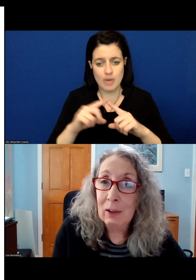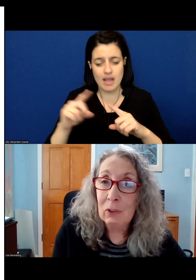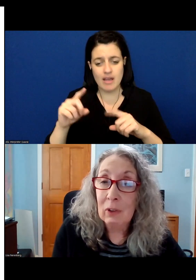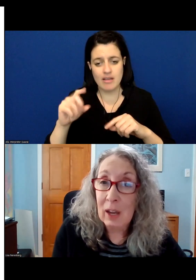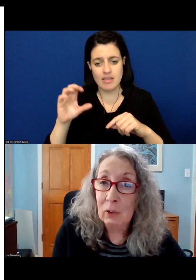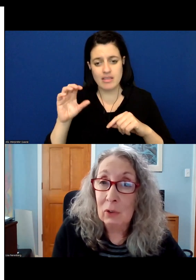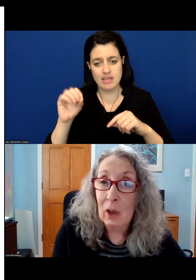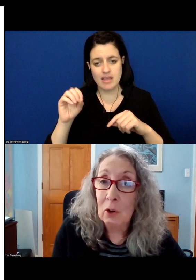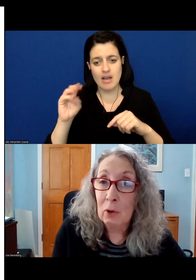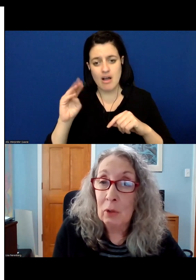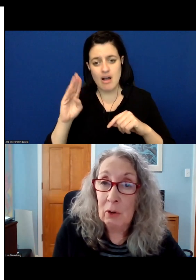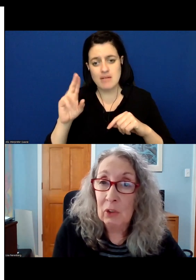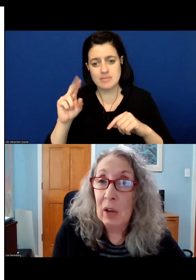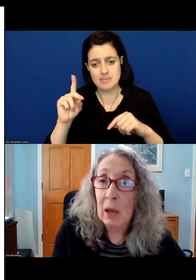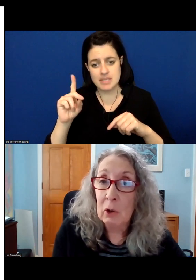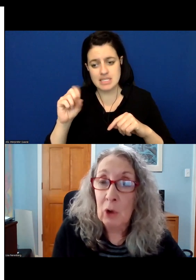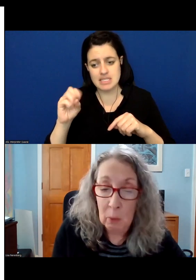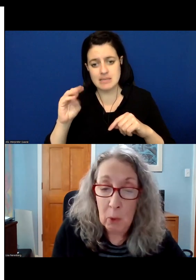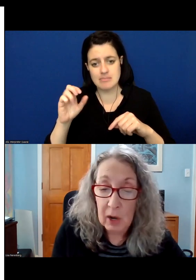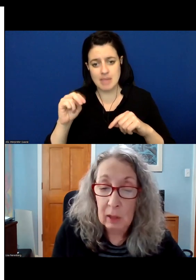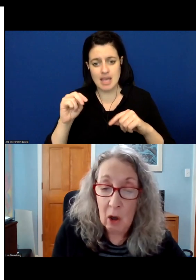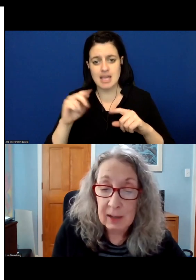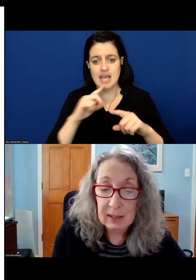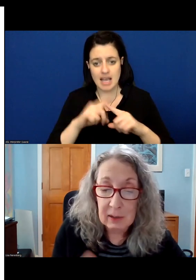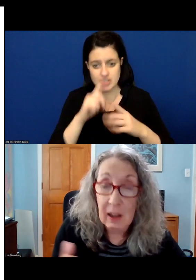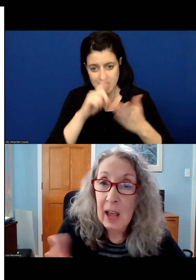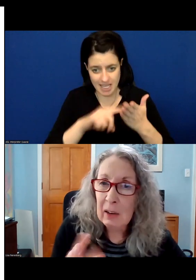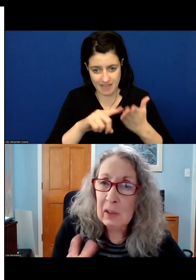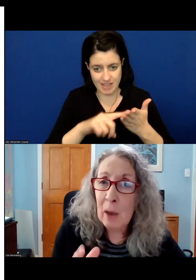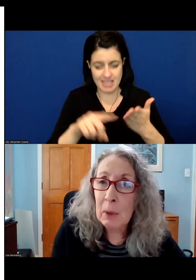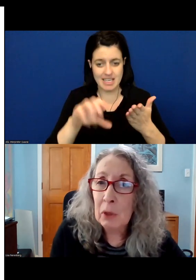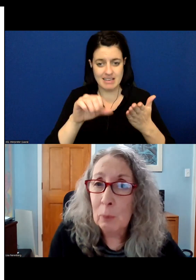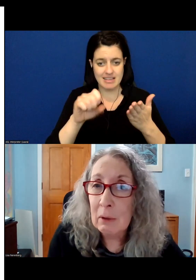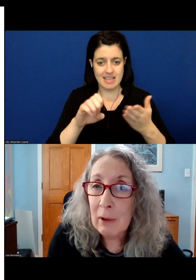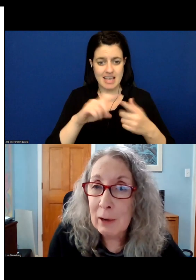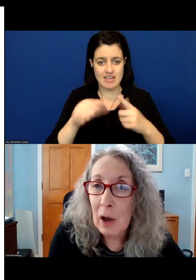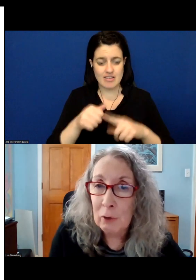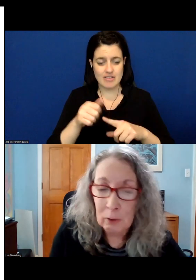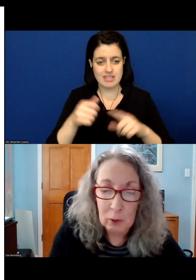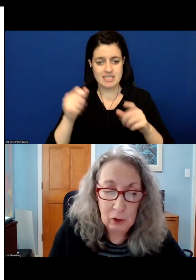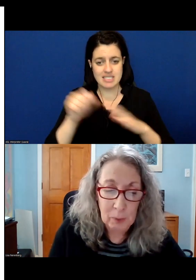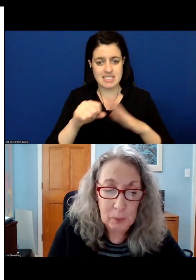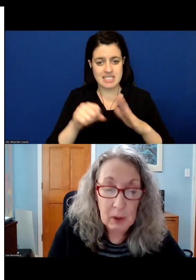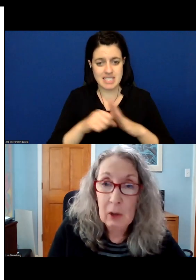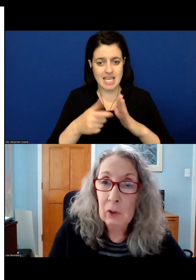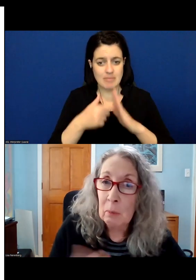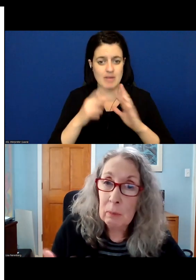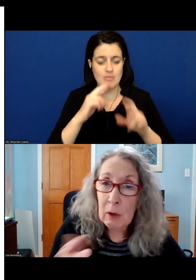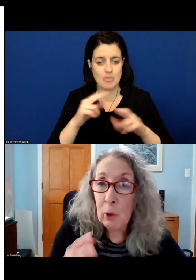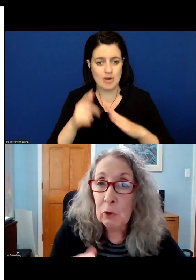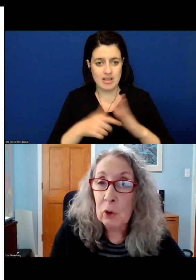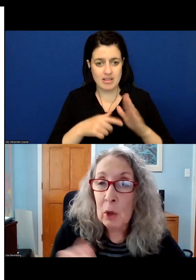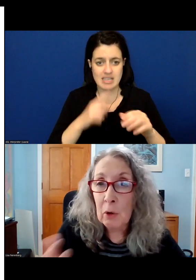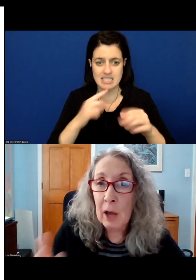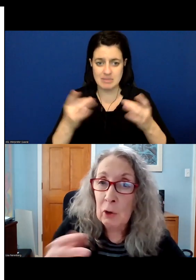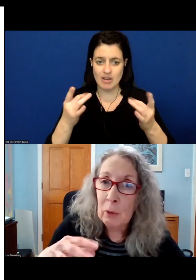investigate cases under their state mandatory reporting laws. It's a topic that's been kind of controversial. Some